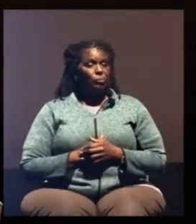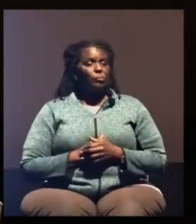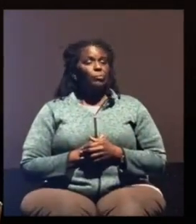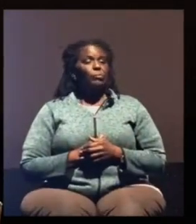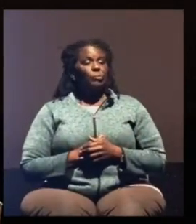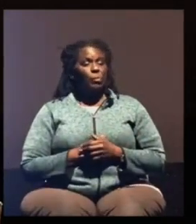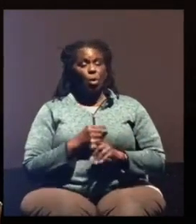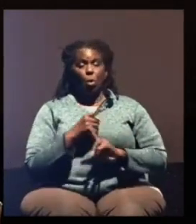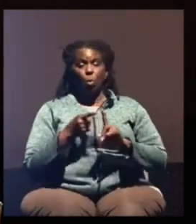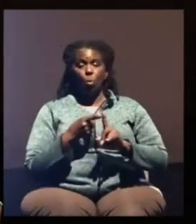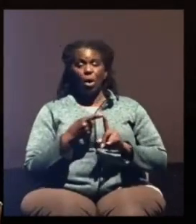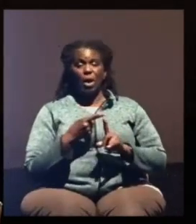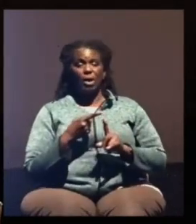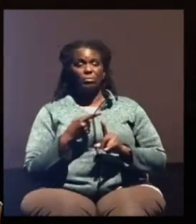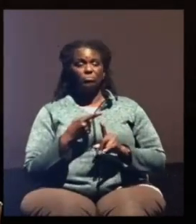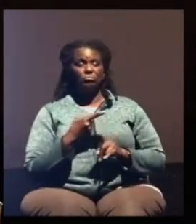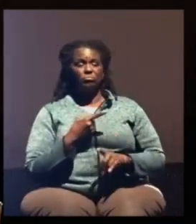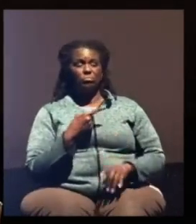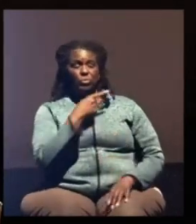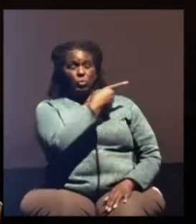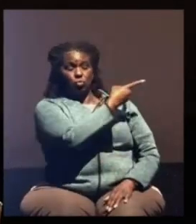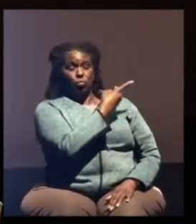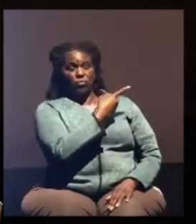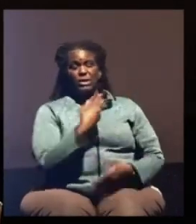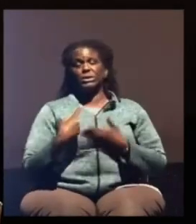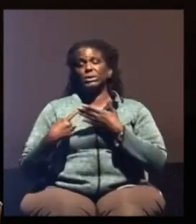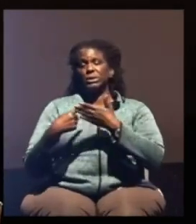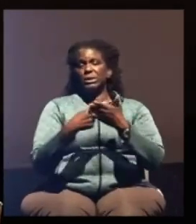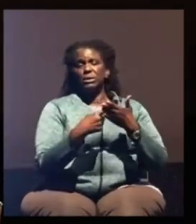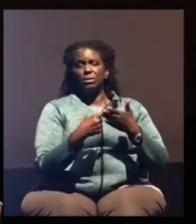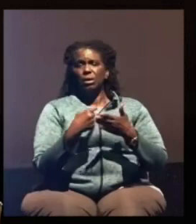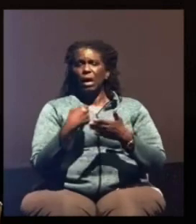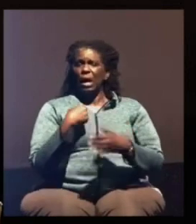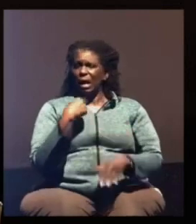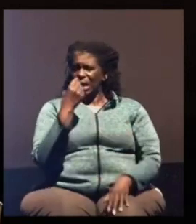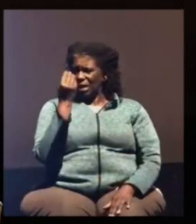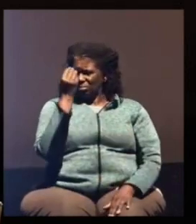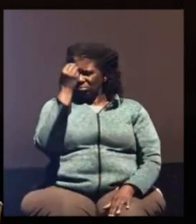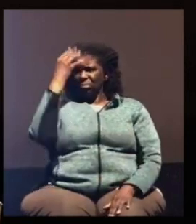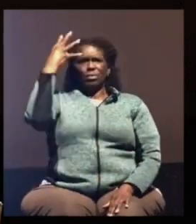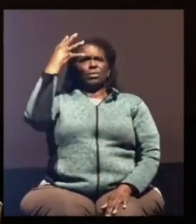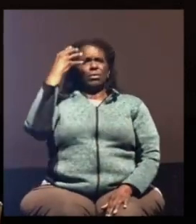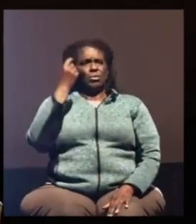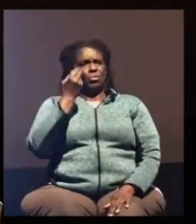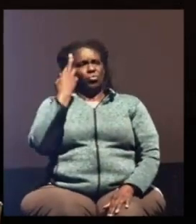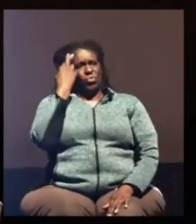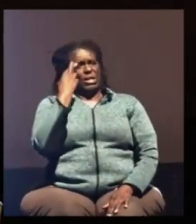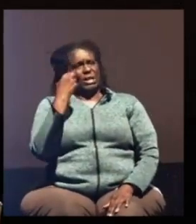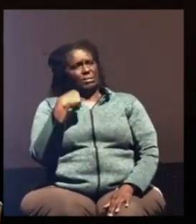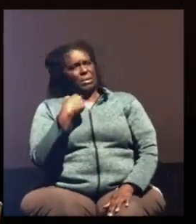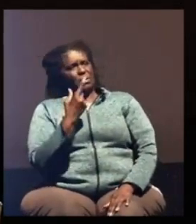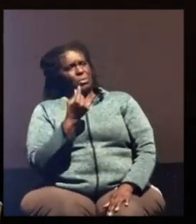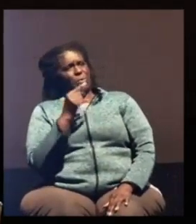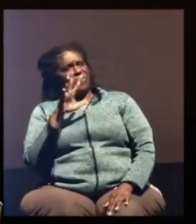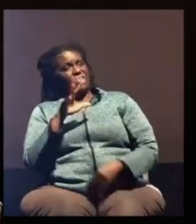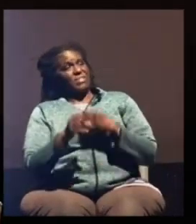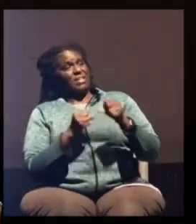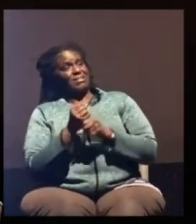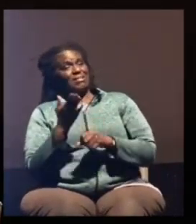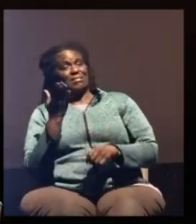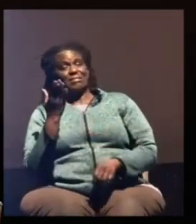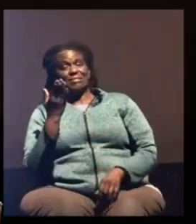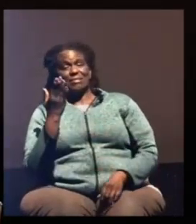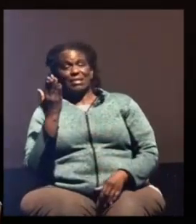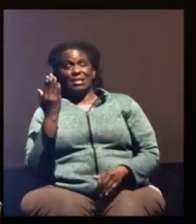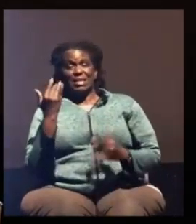we started talking about this and getting ready for this pitch that it was a light bulb for me. And what am I doing? Like, you know, 50 years later, I'm